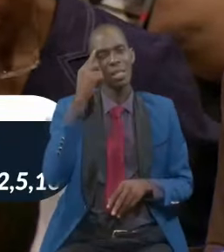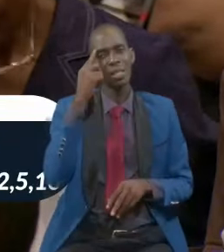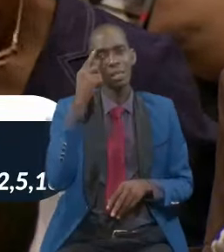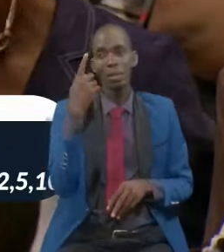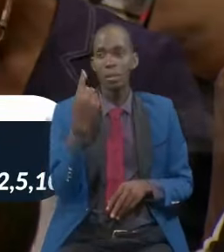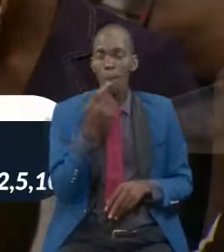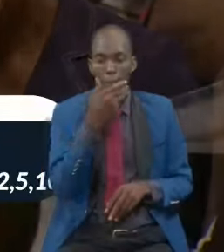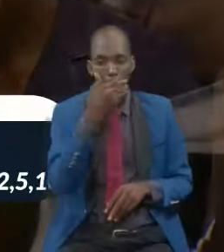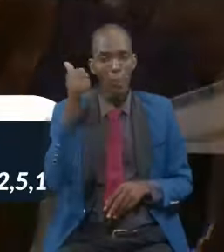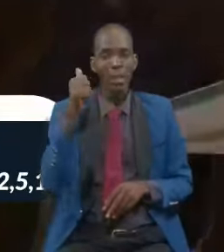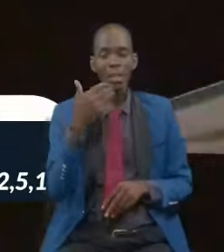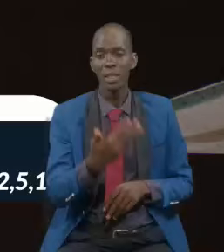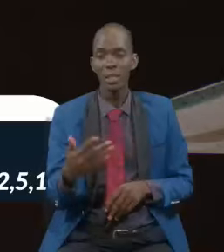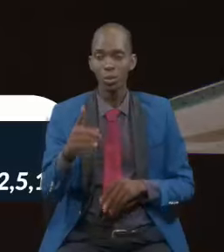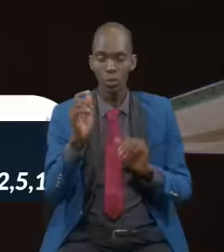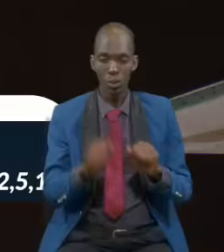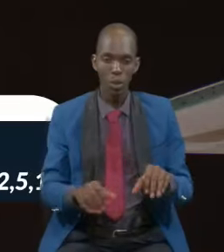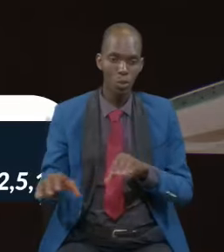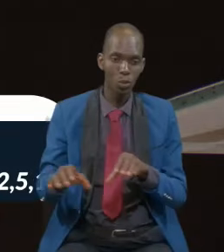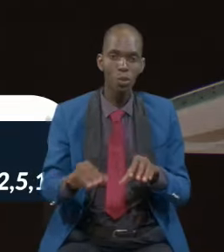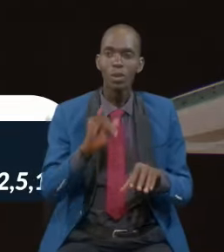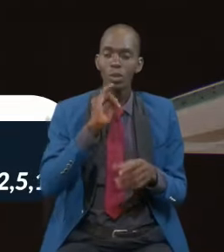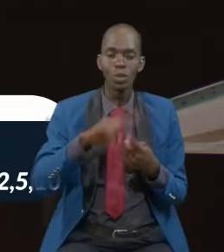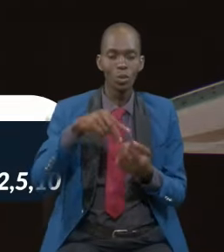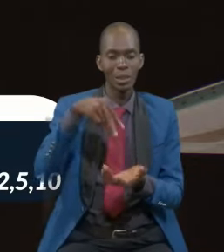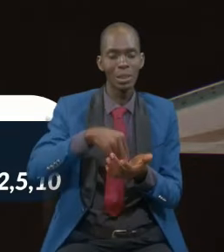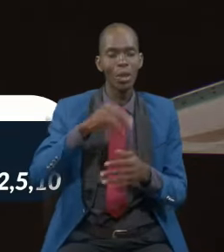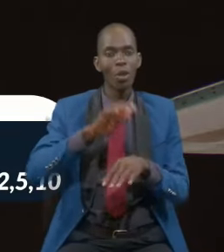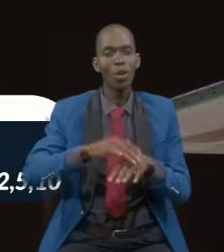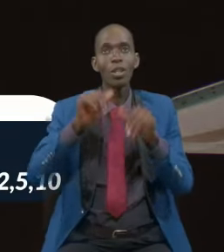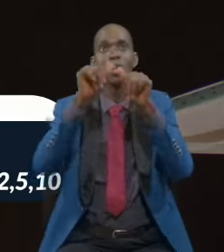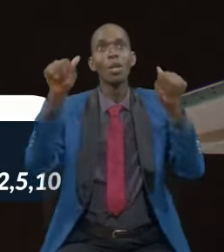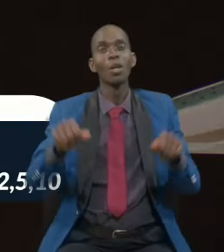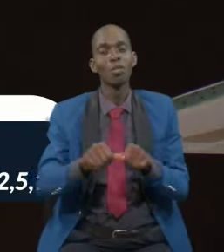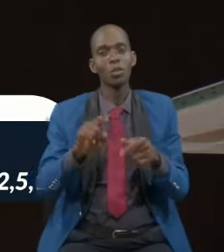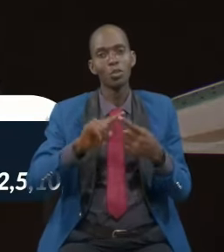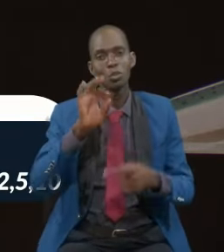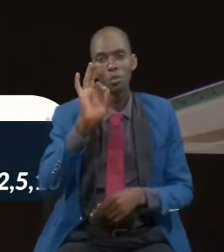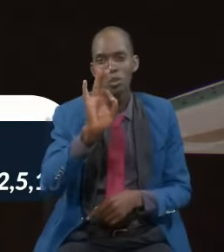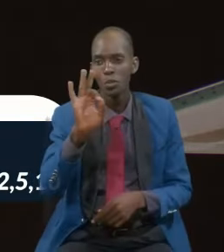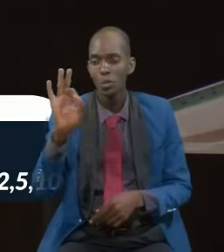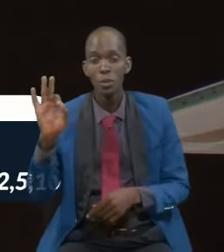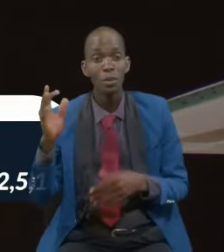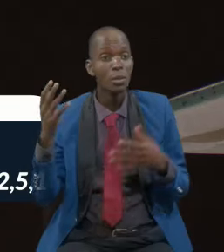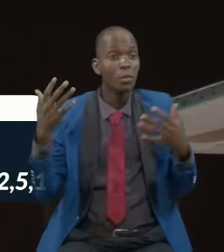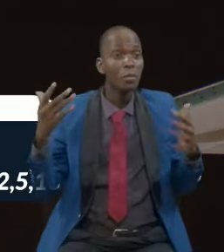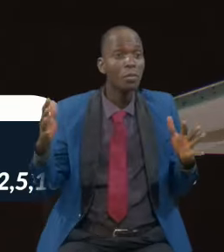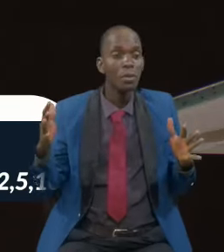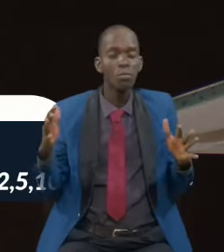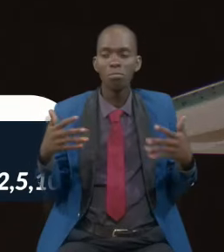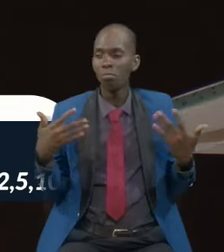do, stay at the pulpit and preach. And after that, they do